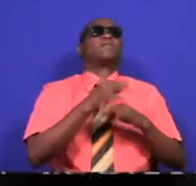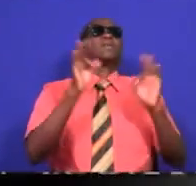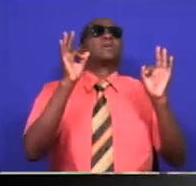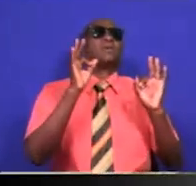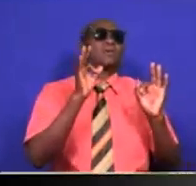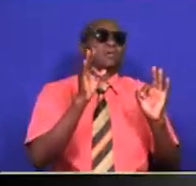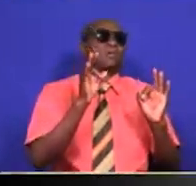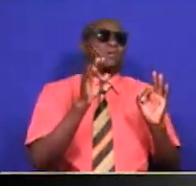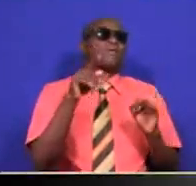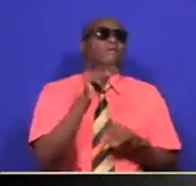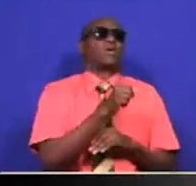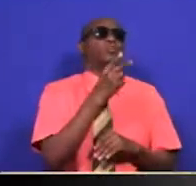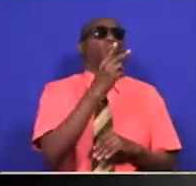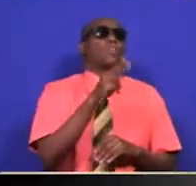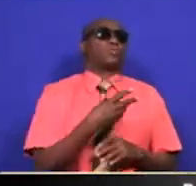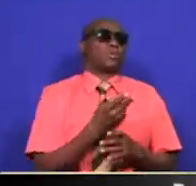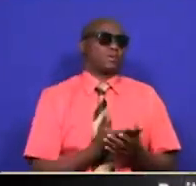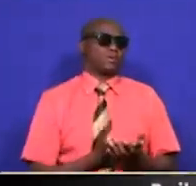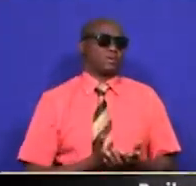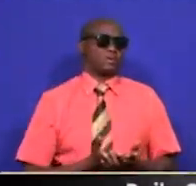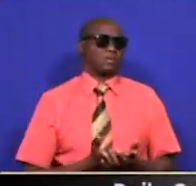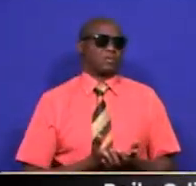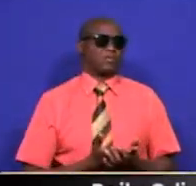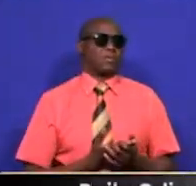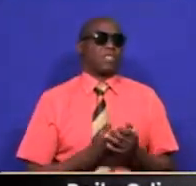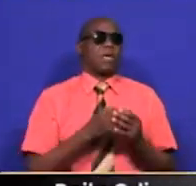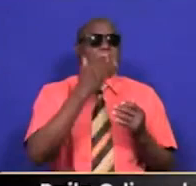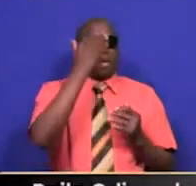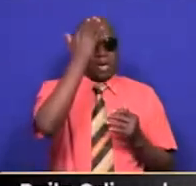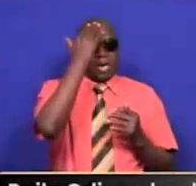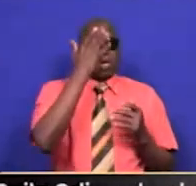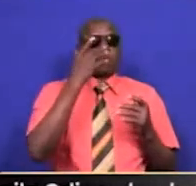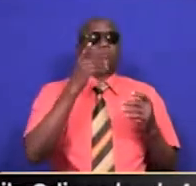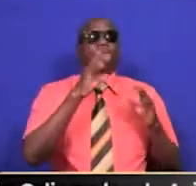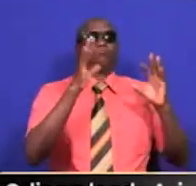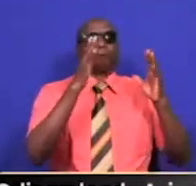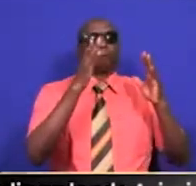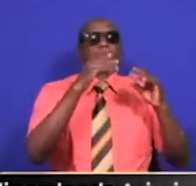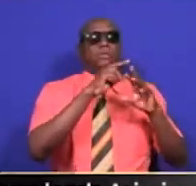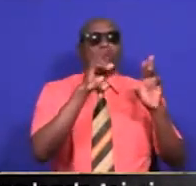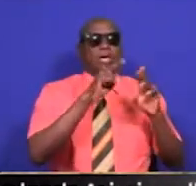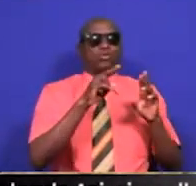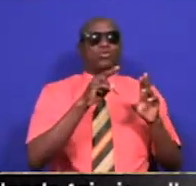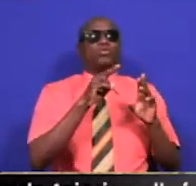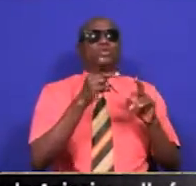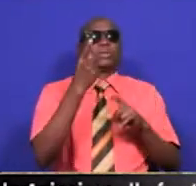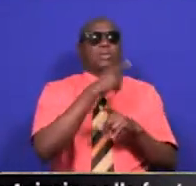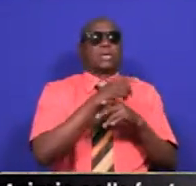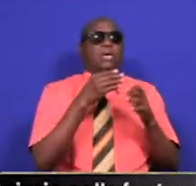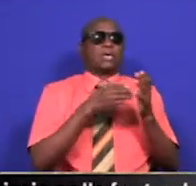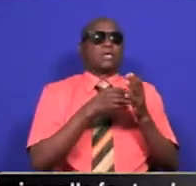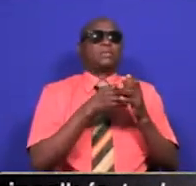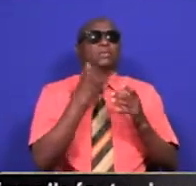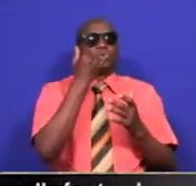ya 2000. This comes even as the world on Monday commemorated the International Day Against Drug Abuse and Illicit